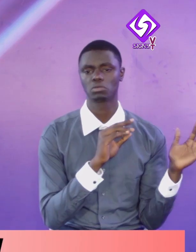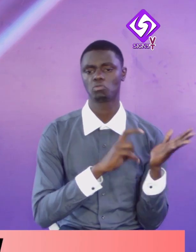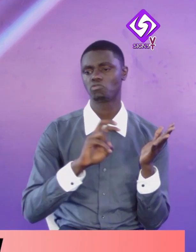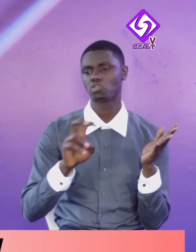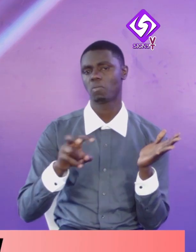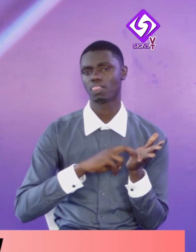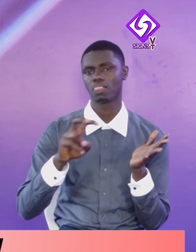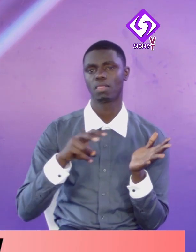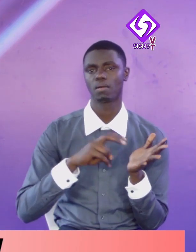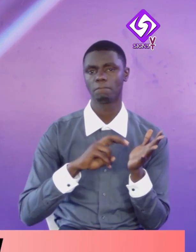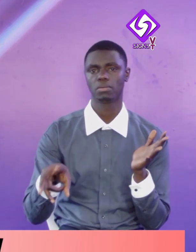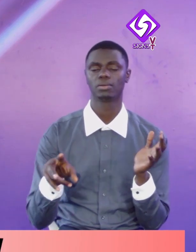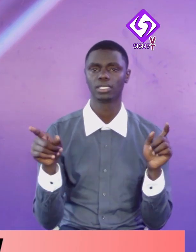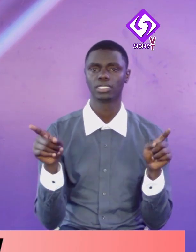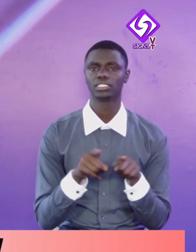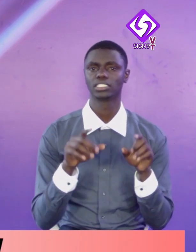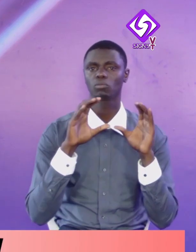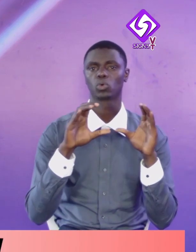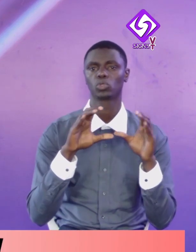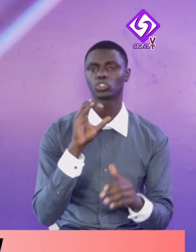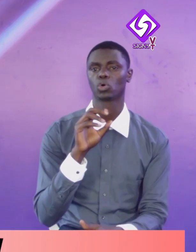and Coach Okere